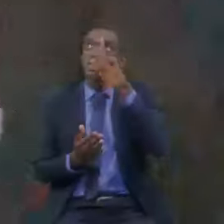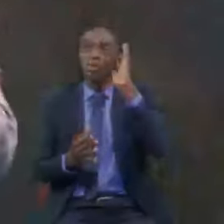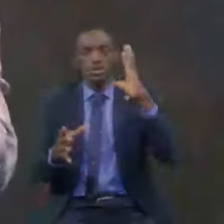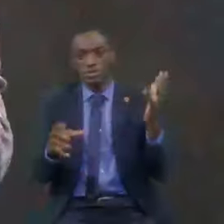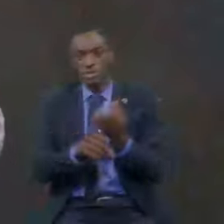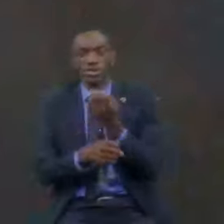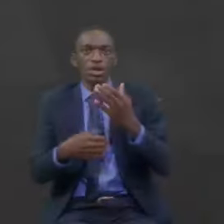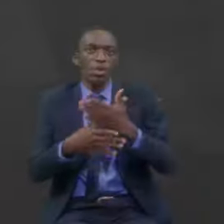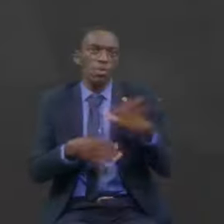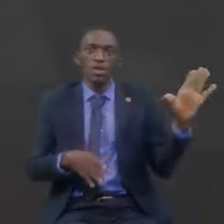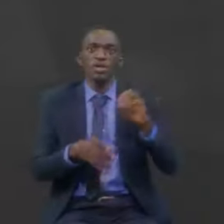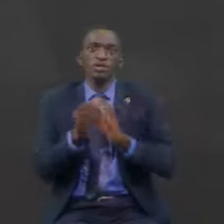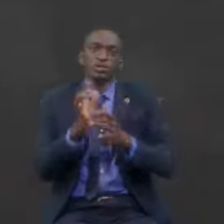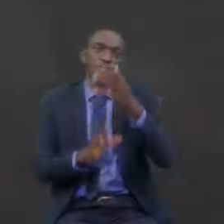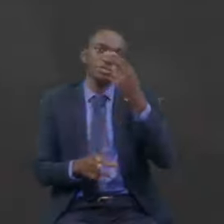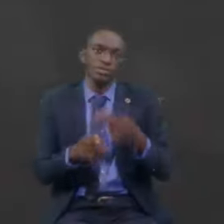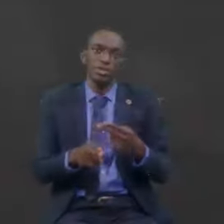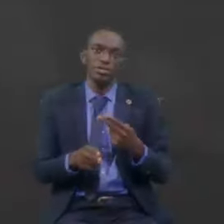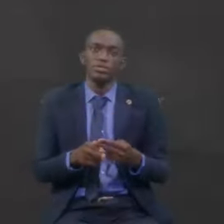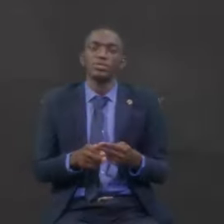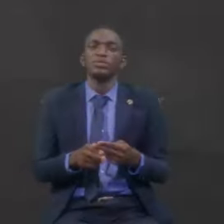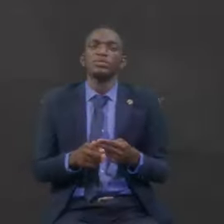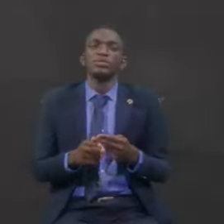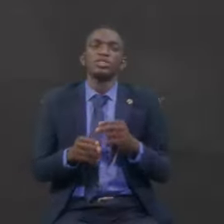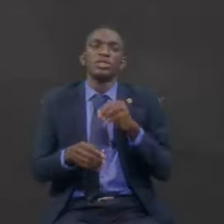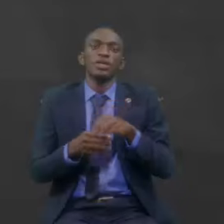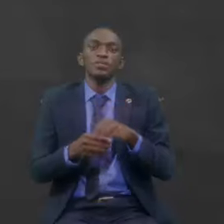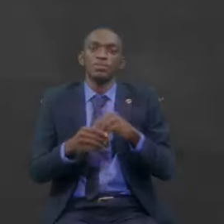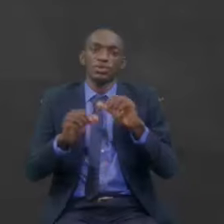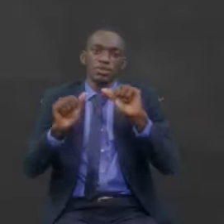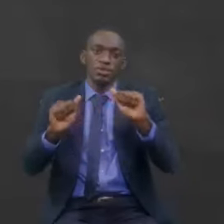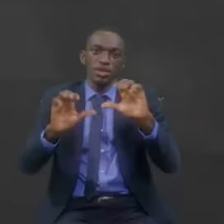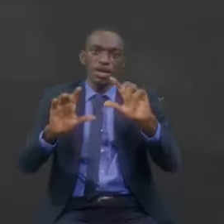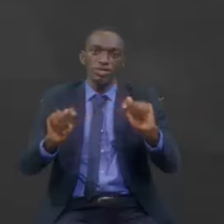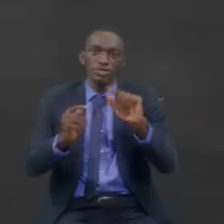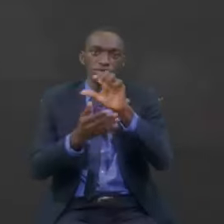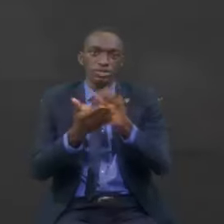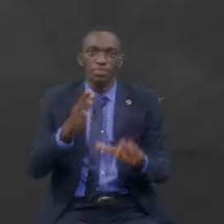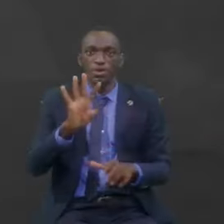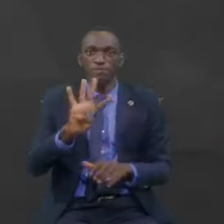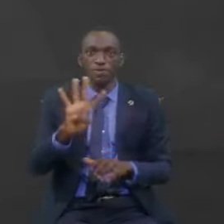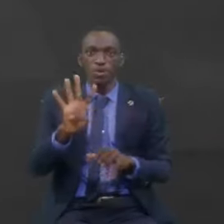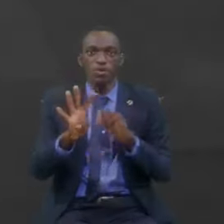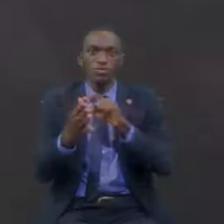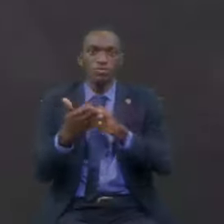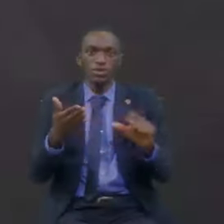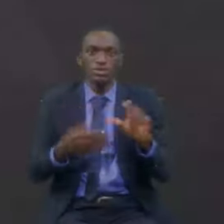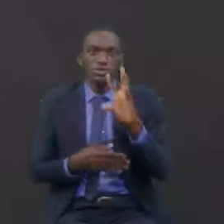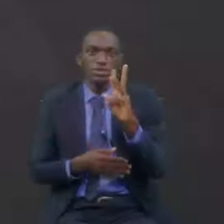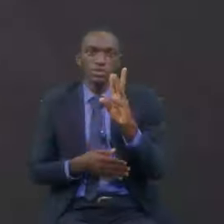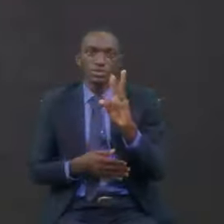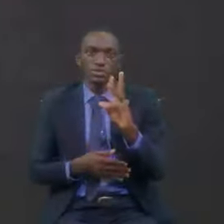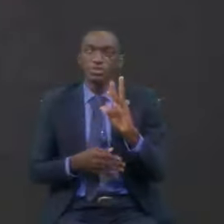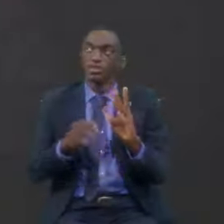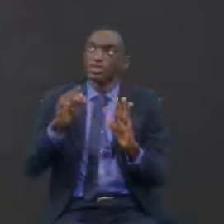at this in Acts chapter 4, verse 16, saying, what shall we do to